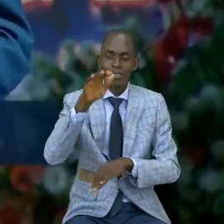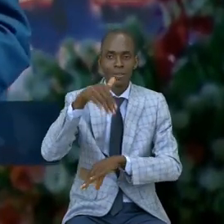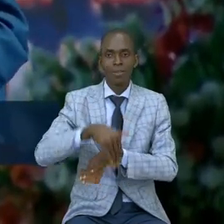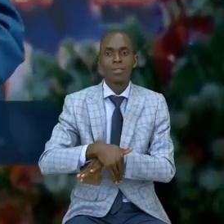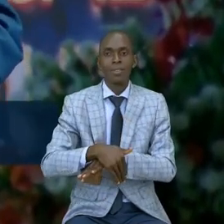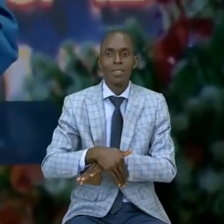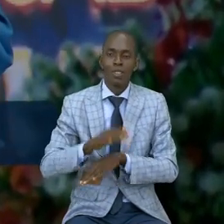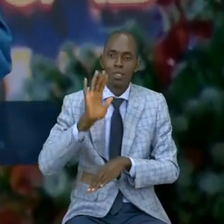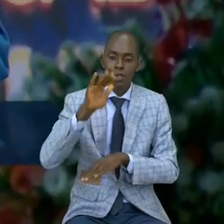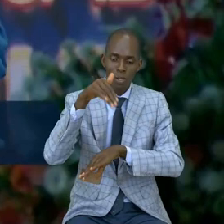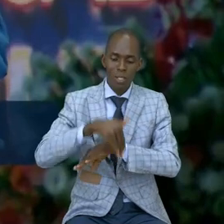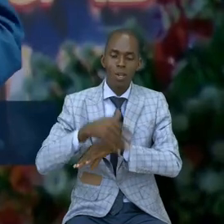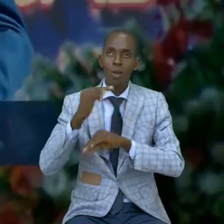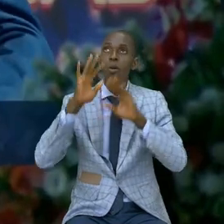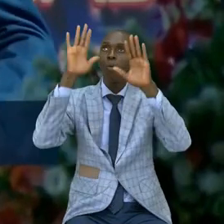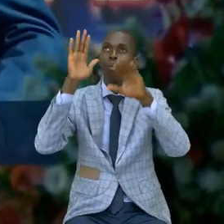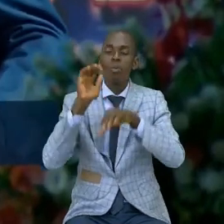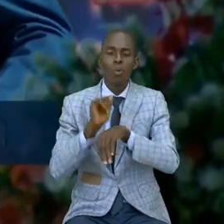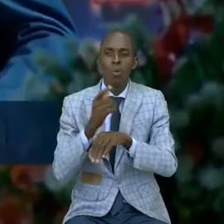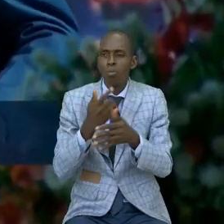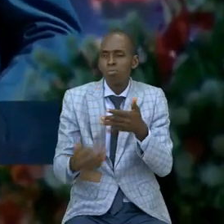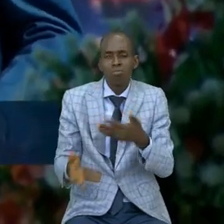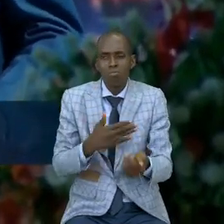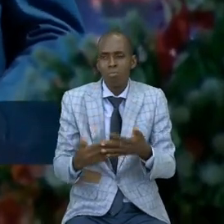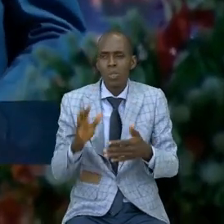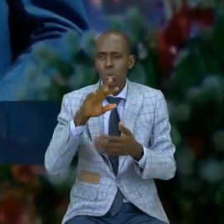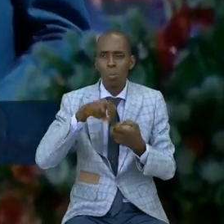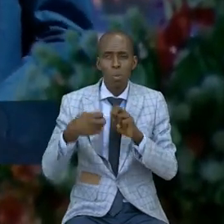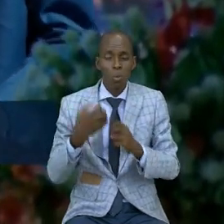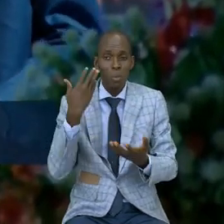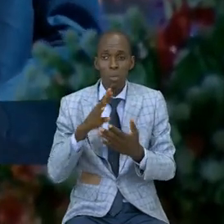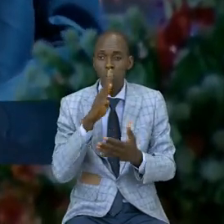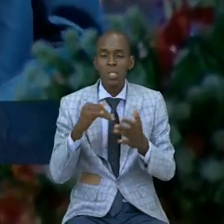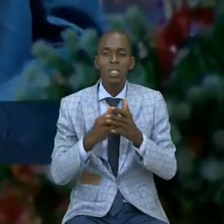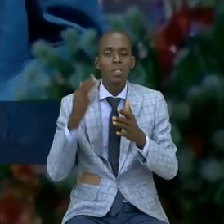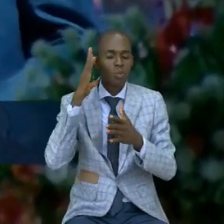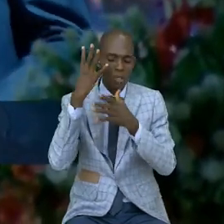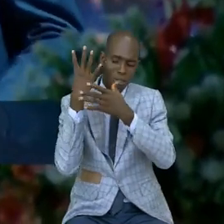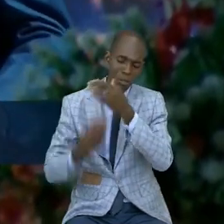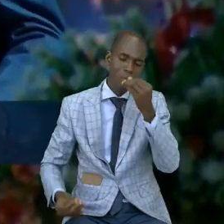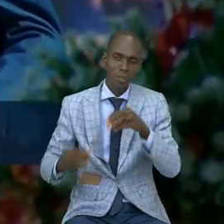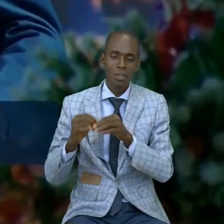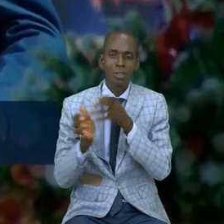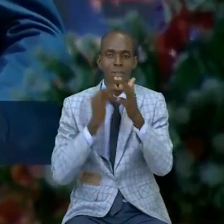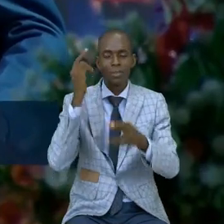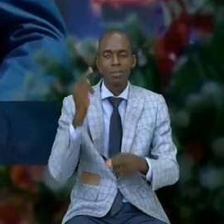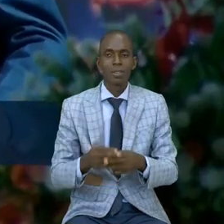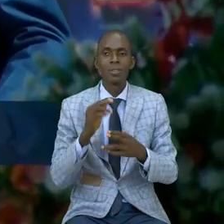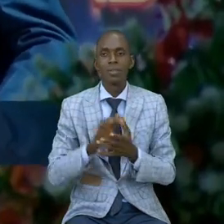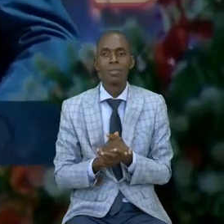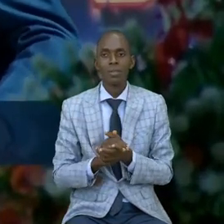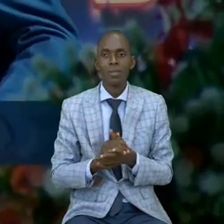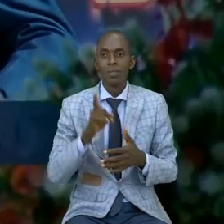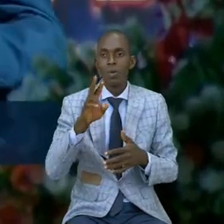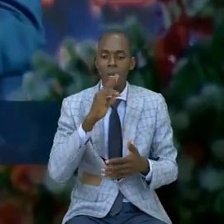Night of miracle. Whatever your problem may be, it will disappear and vanish in the name of Jesus. You are the next